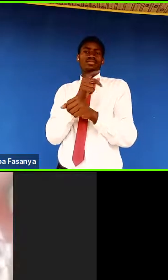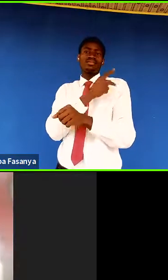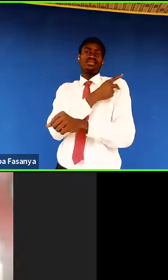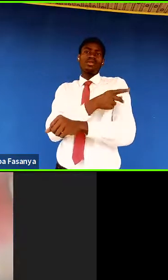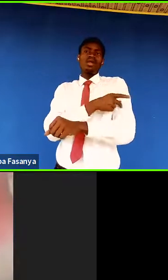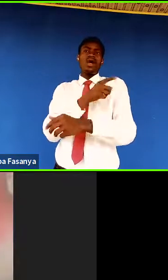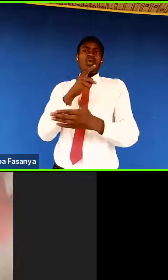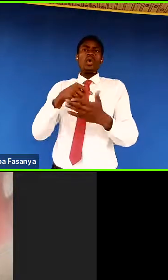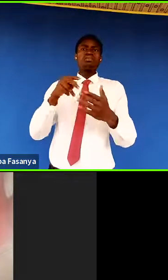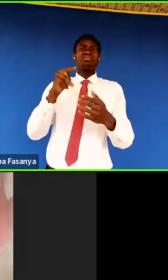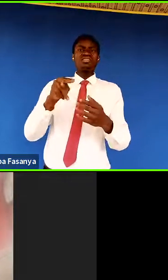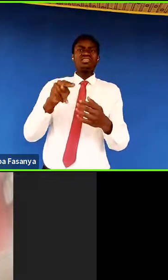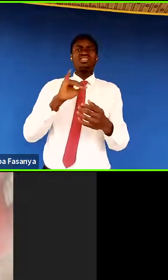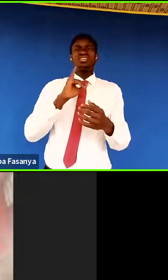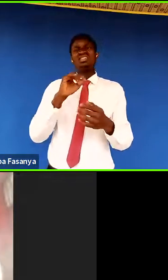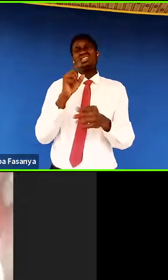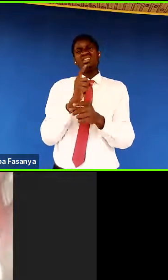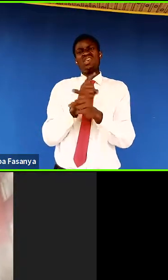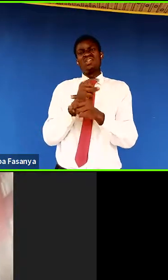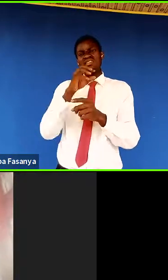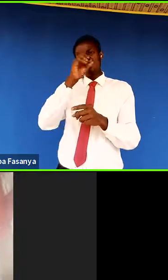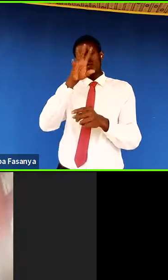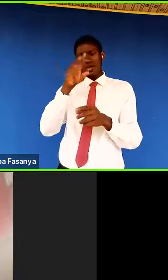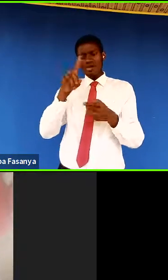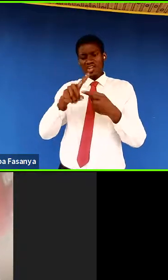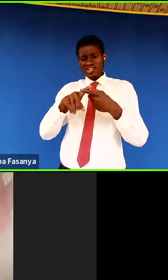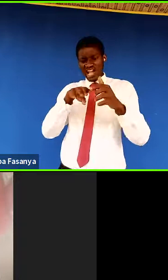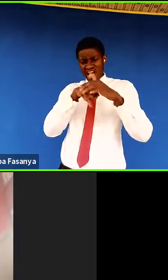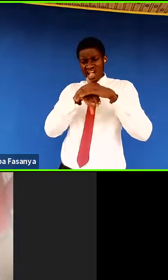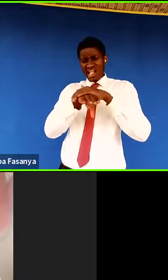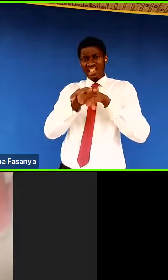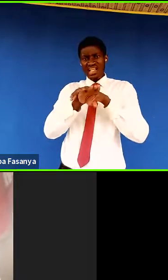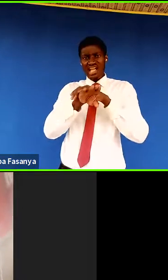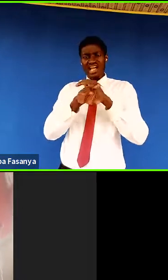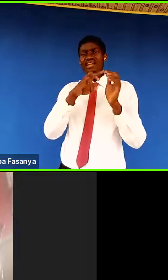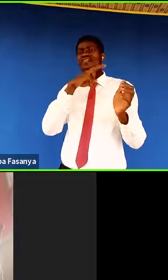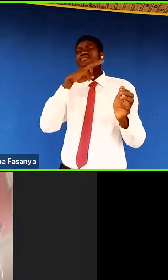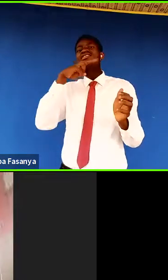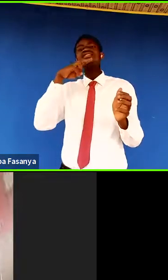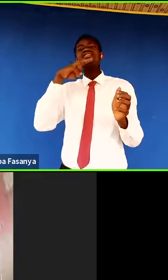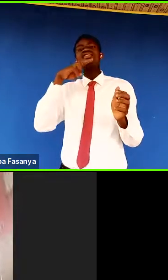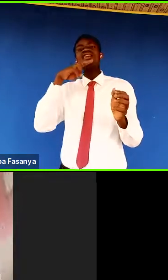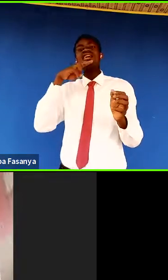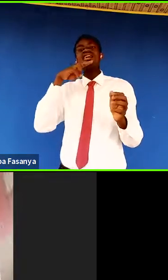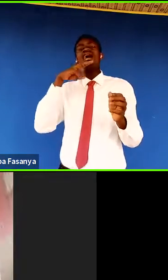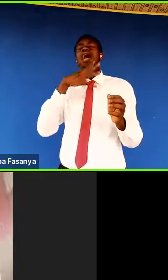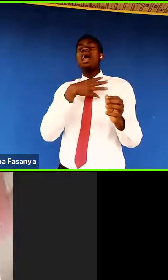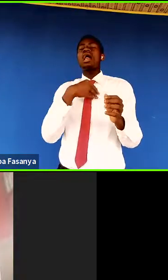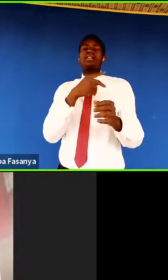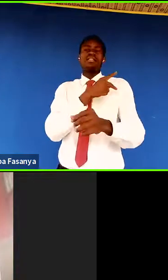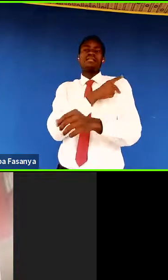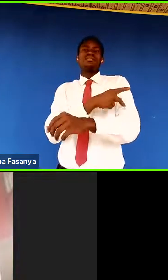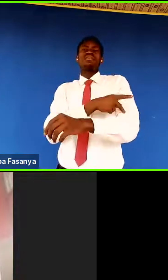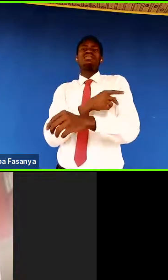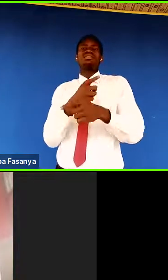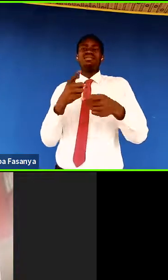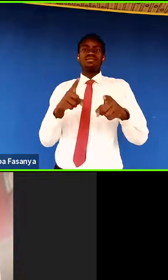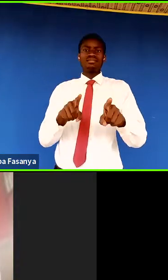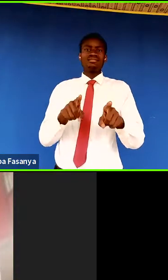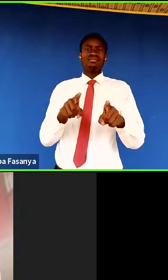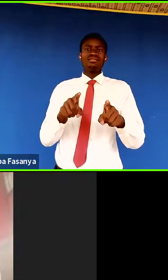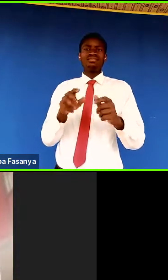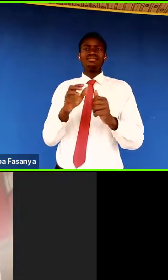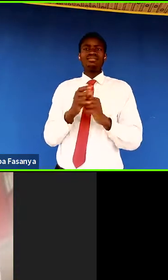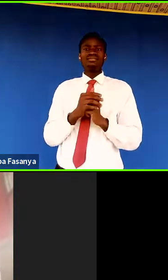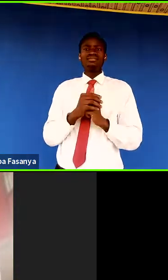goes through the vagina into the tubes, and the woman is ovulating and pregnancy can happen. But